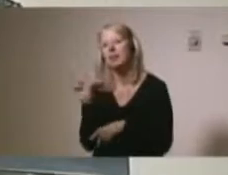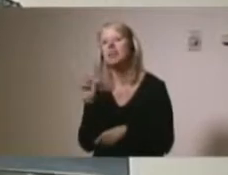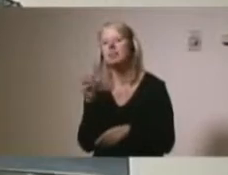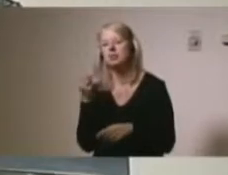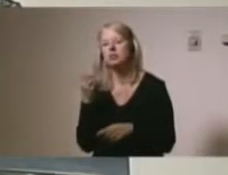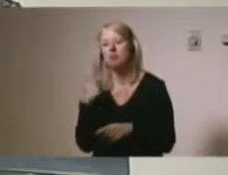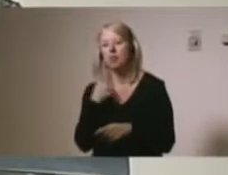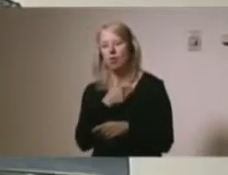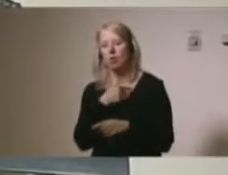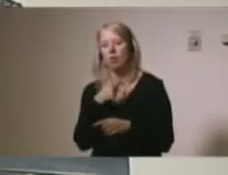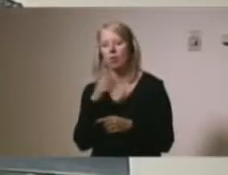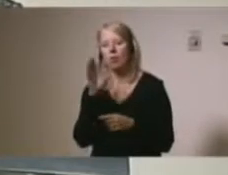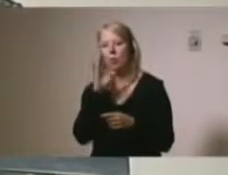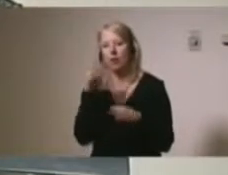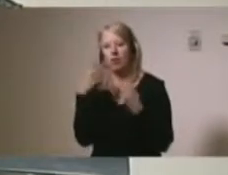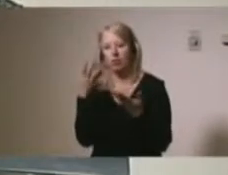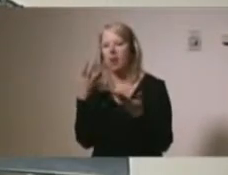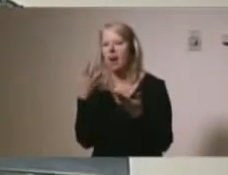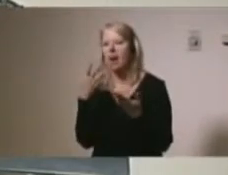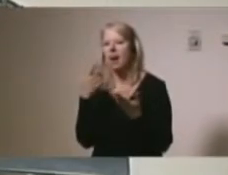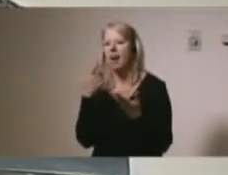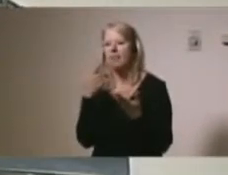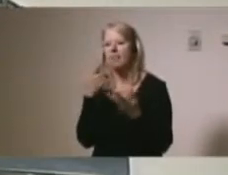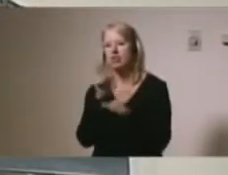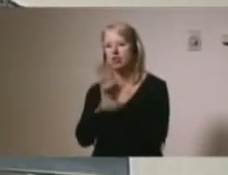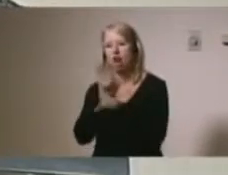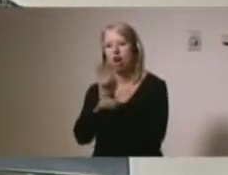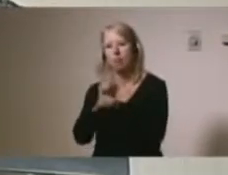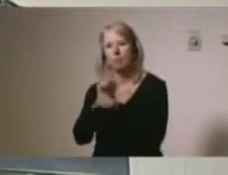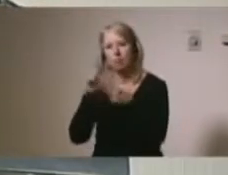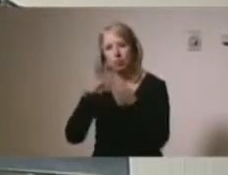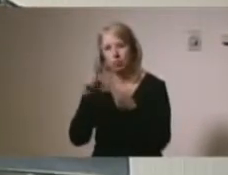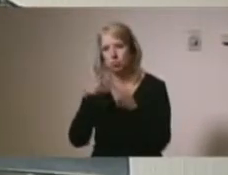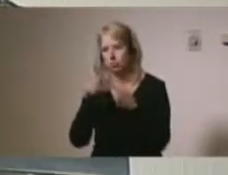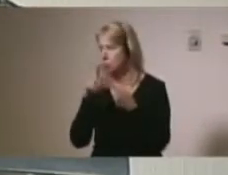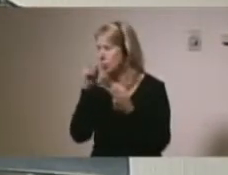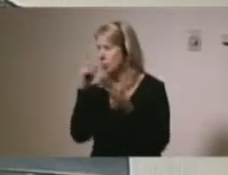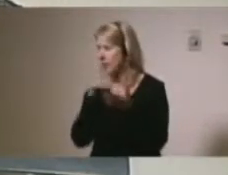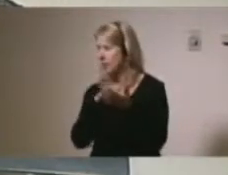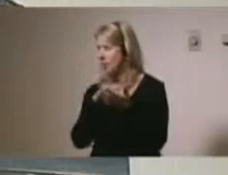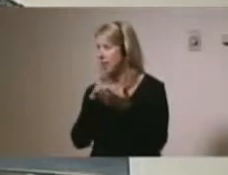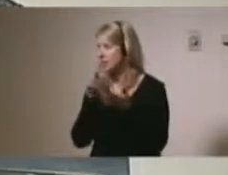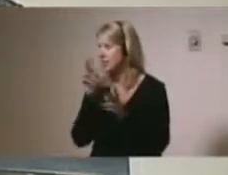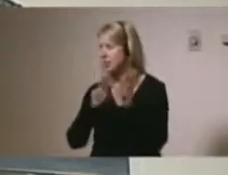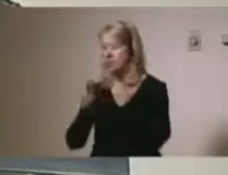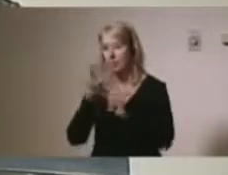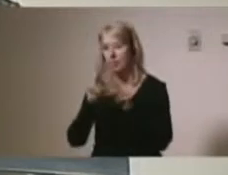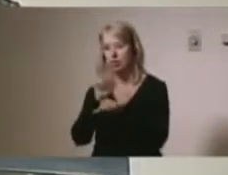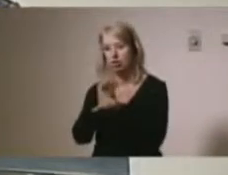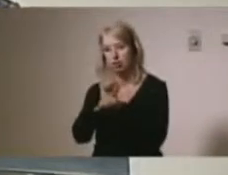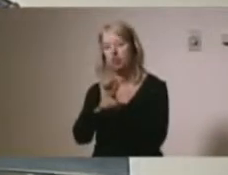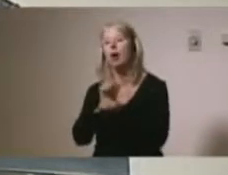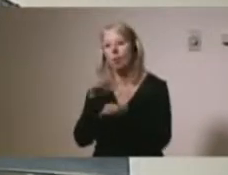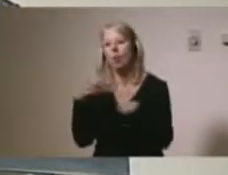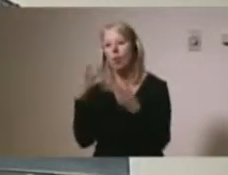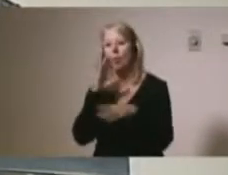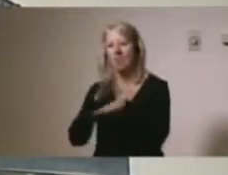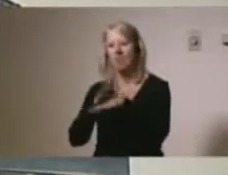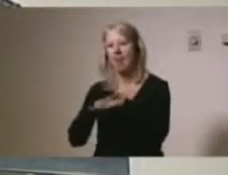jobs for advisors who will be working with these small and medium-sized businesses.